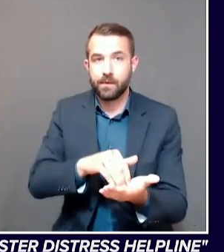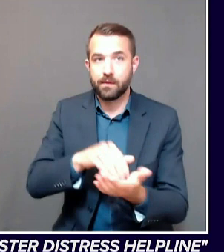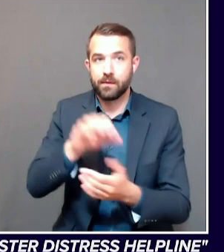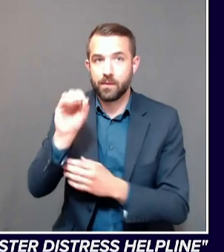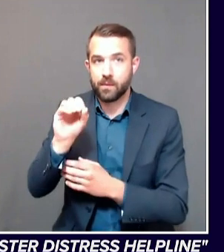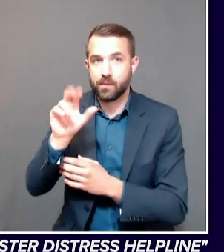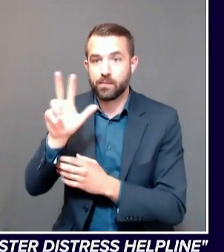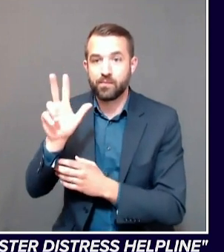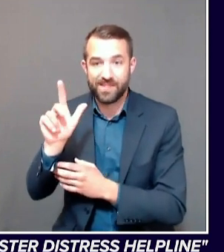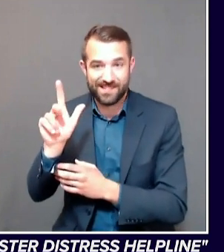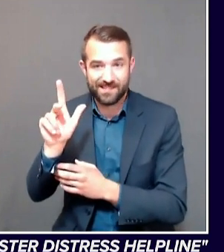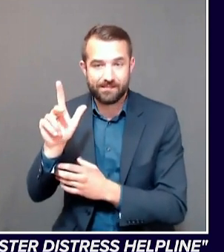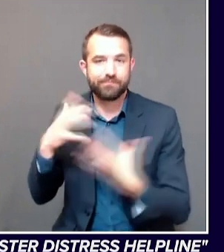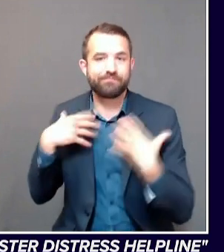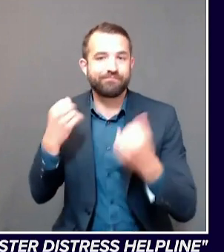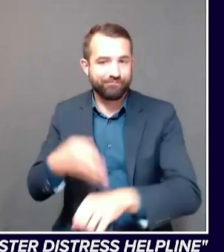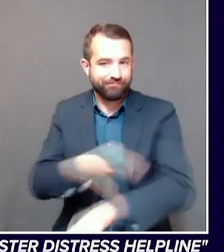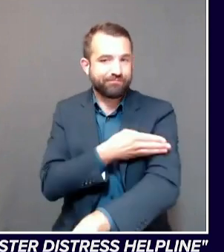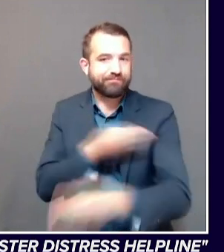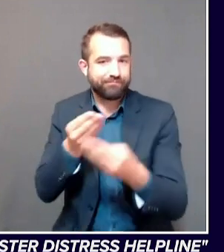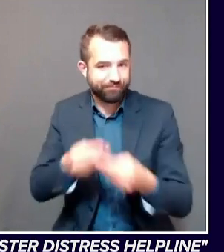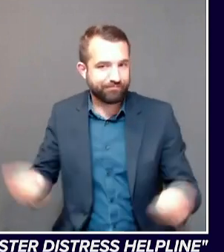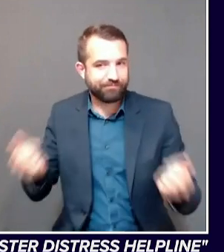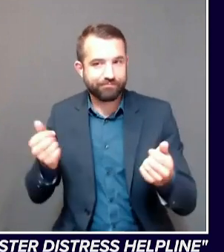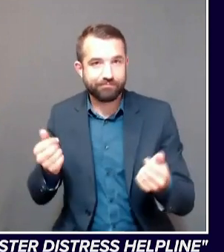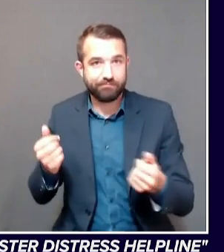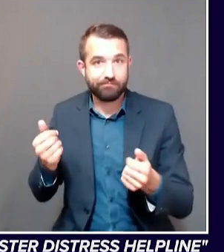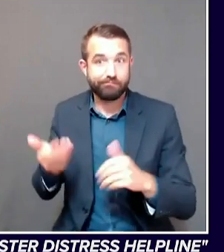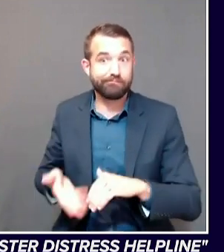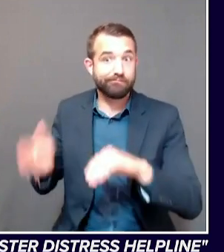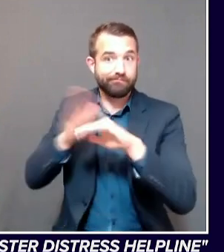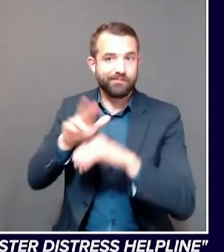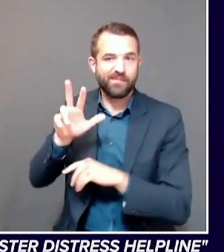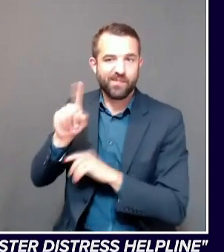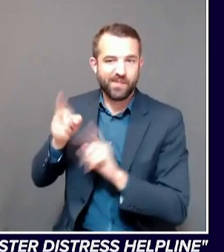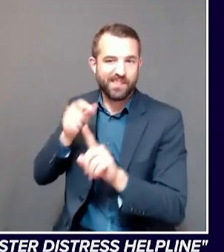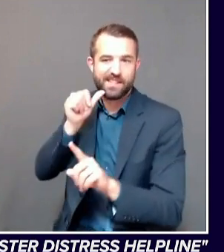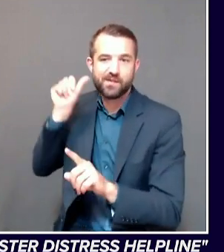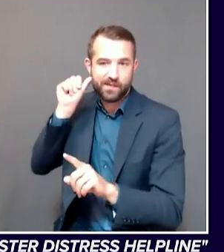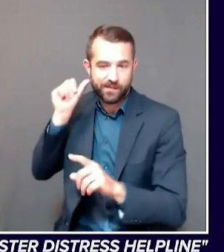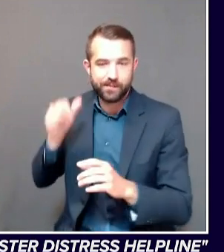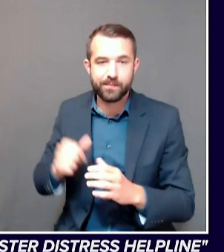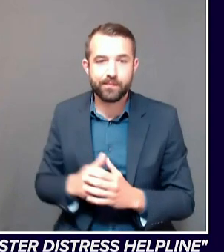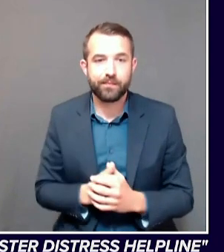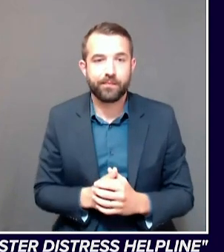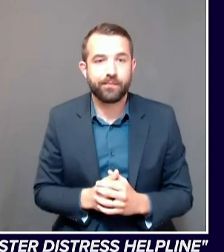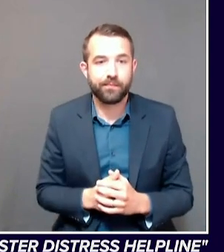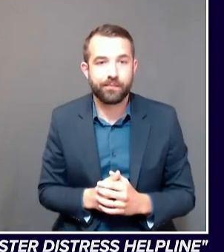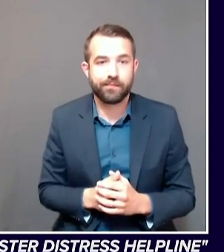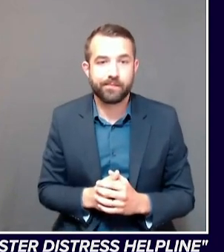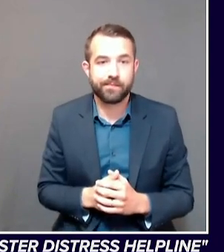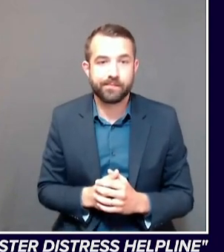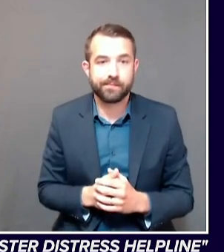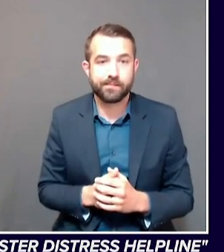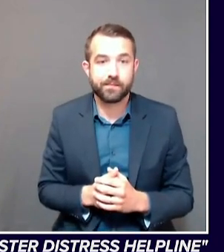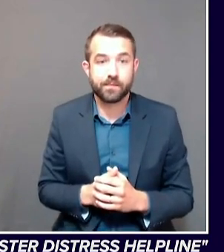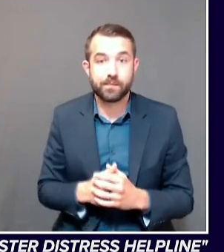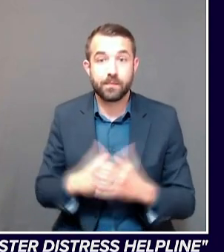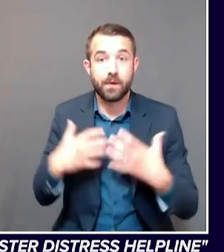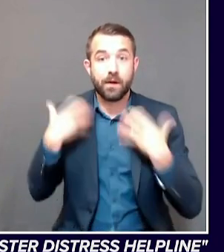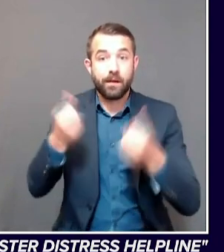2,023 individuals have recovered, an increase of 31 recoveries since yesterday. Of our